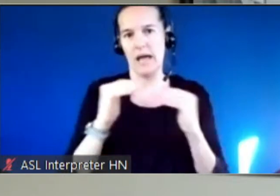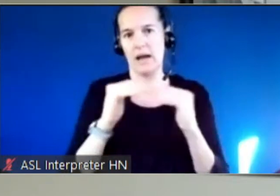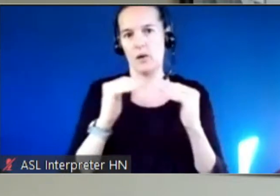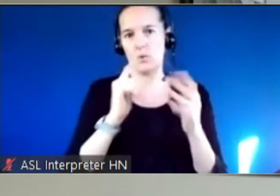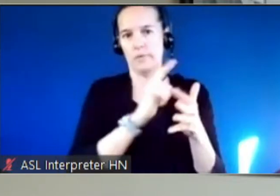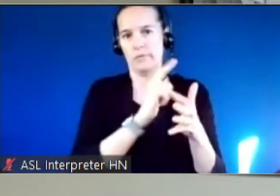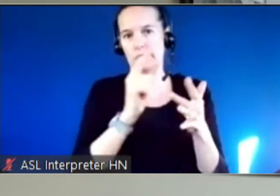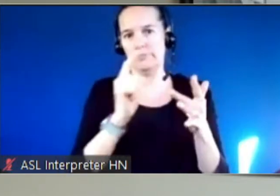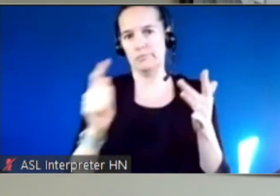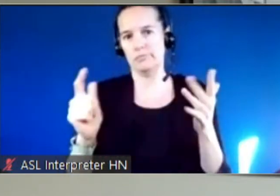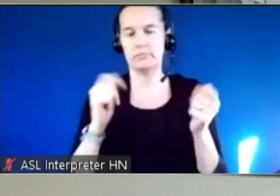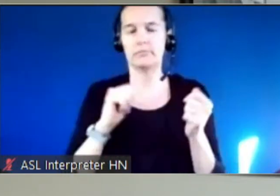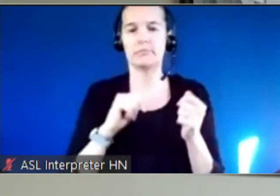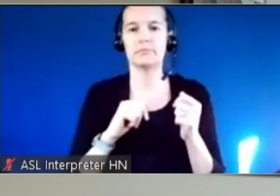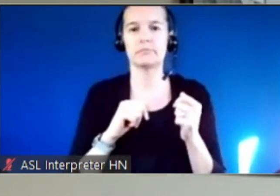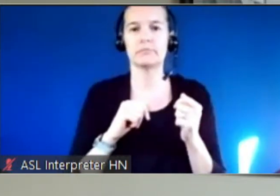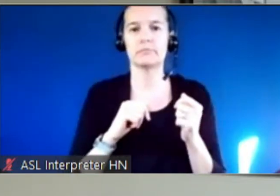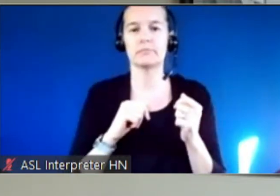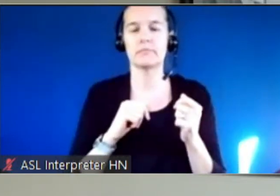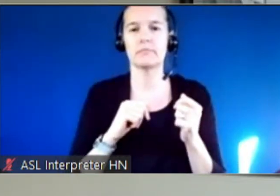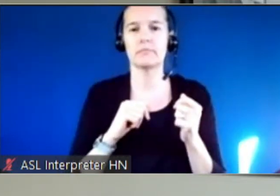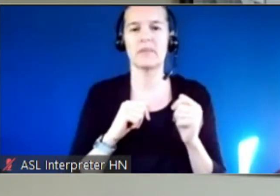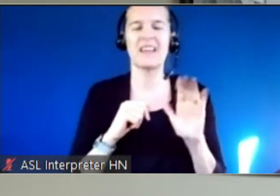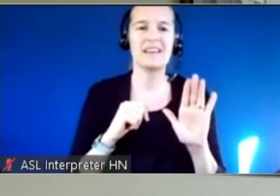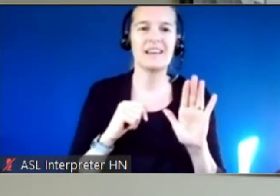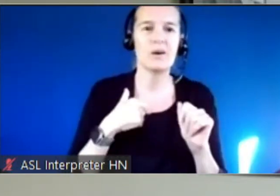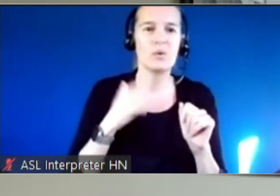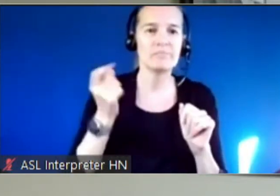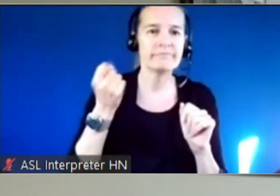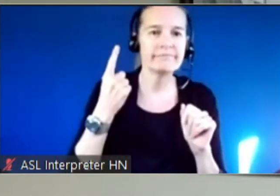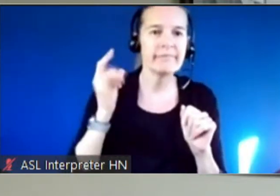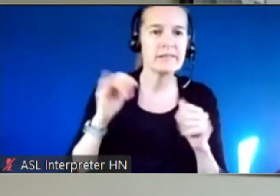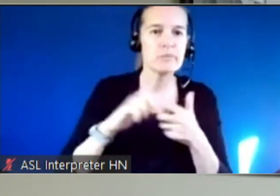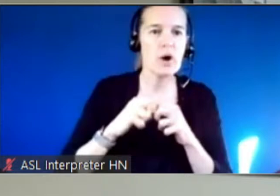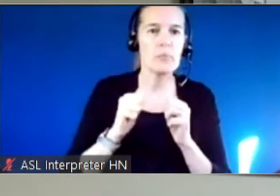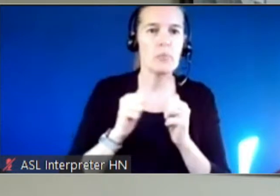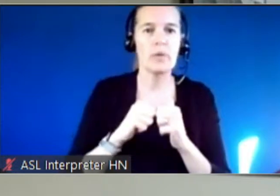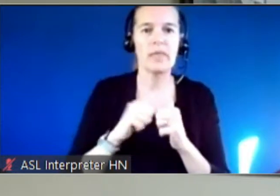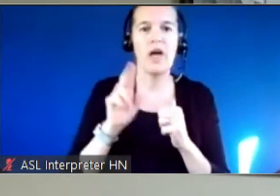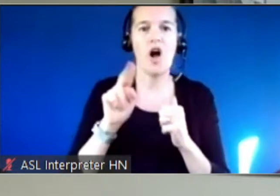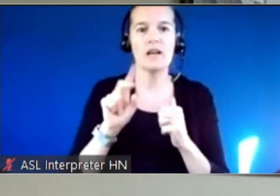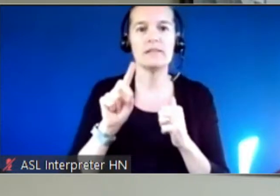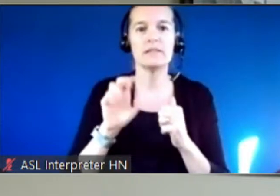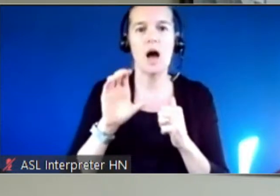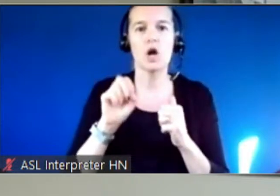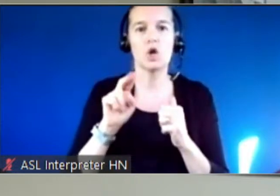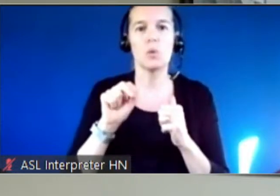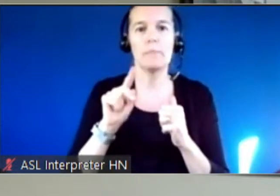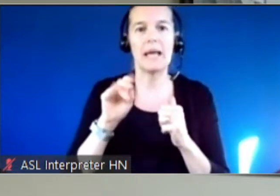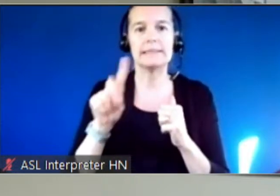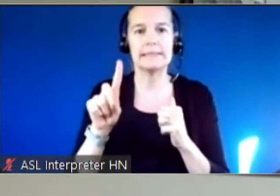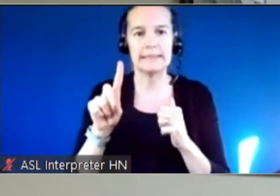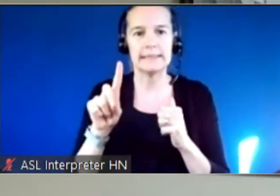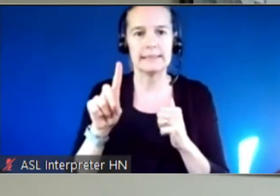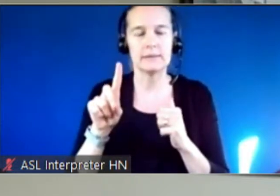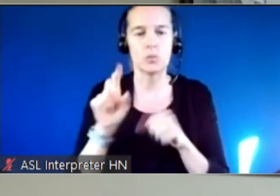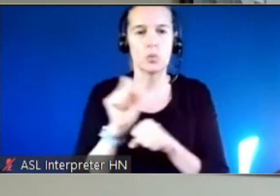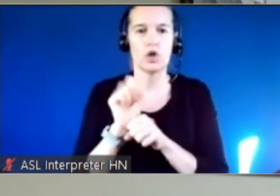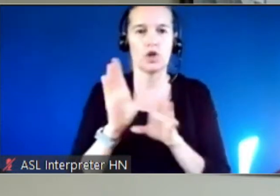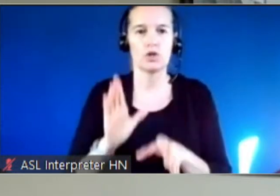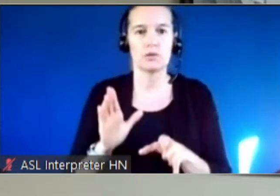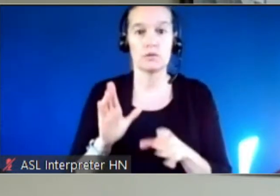way. We recognize this is a problem with undocumented workers, and we're trying to work around that and be as liberal as we possibly